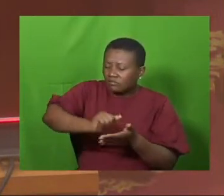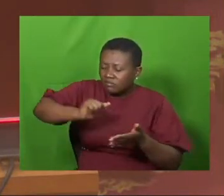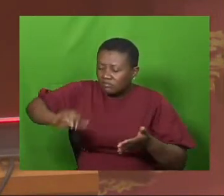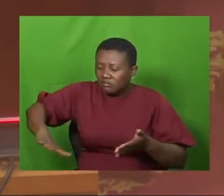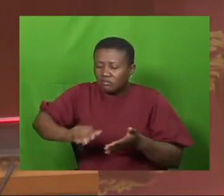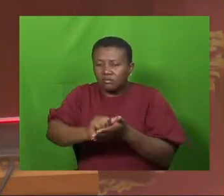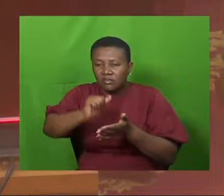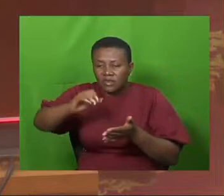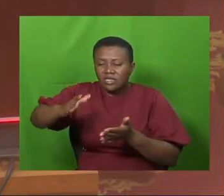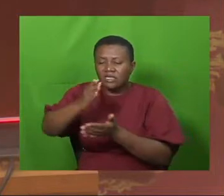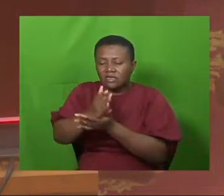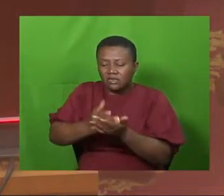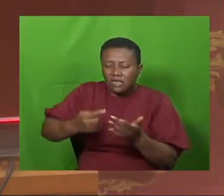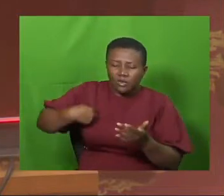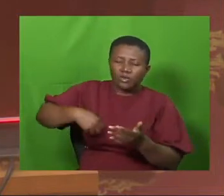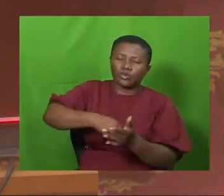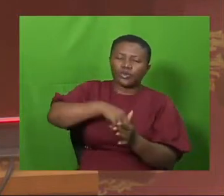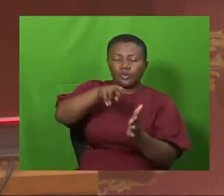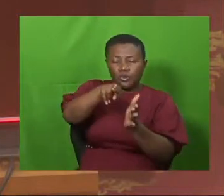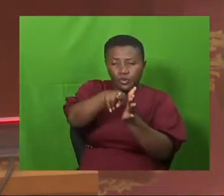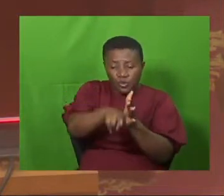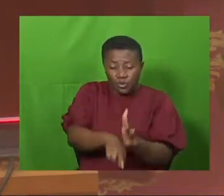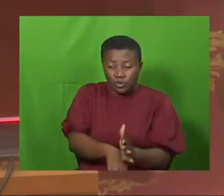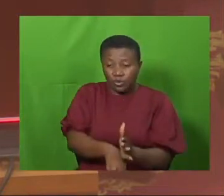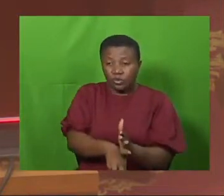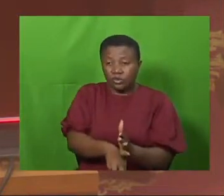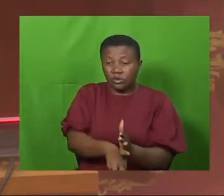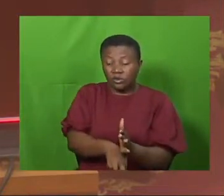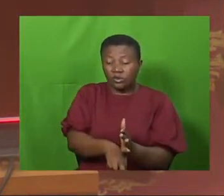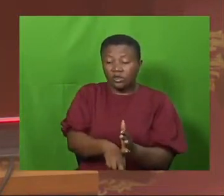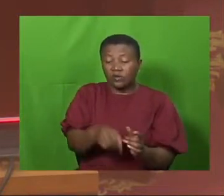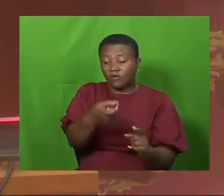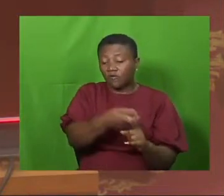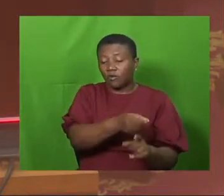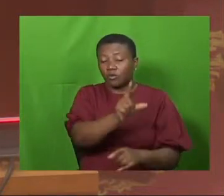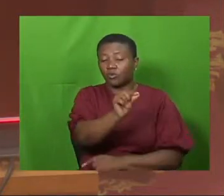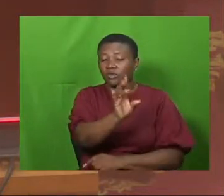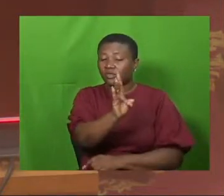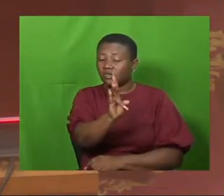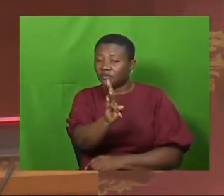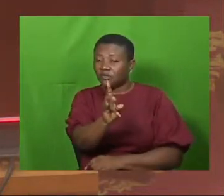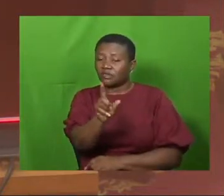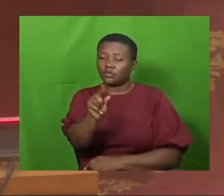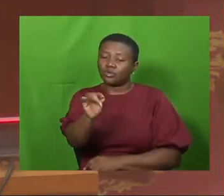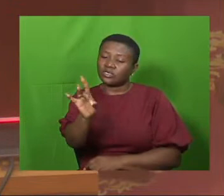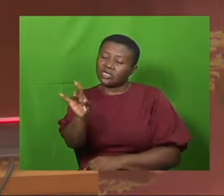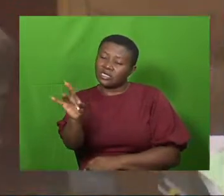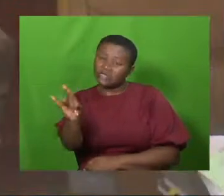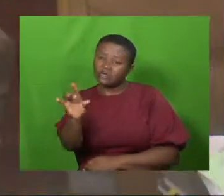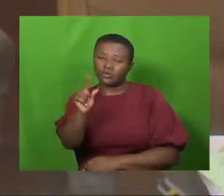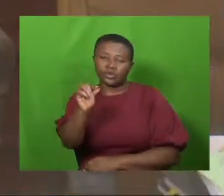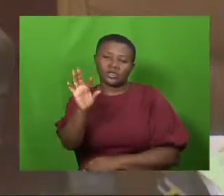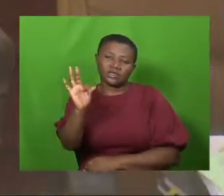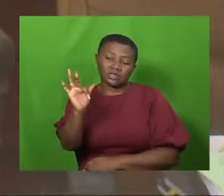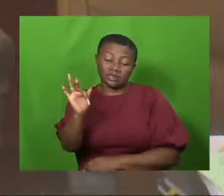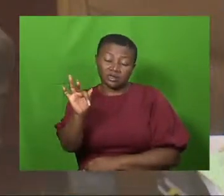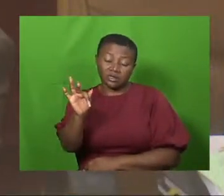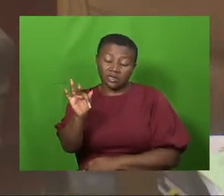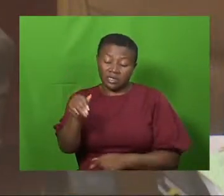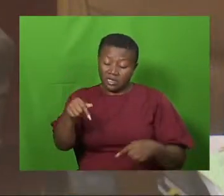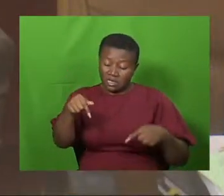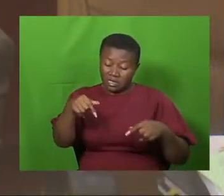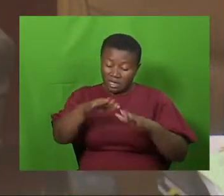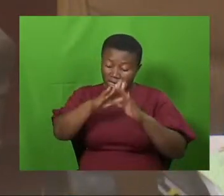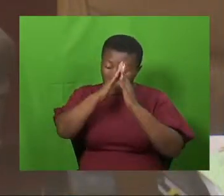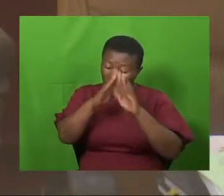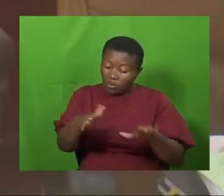came into office in 2017, 2018, 2019. As a house, we know